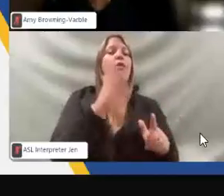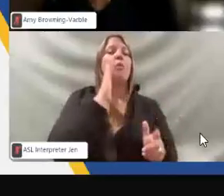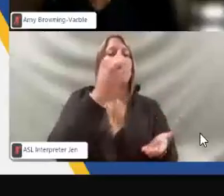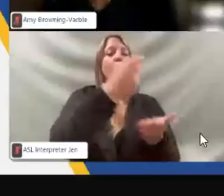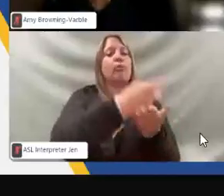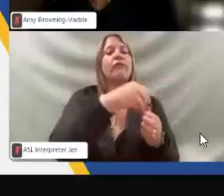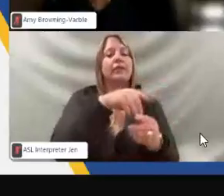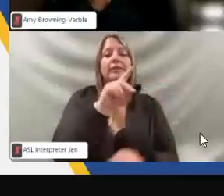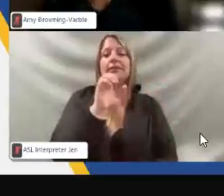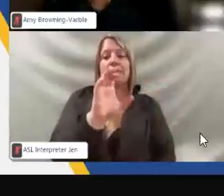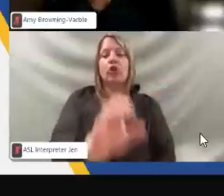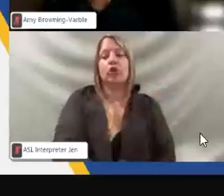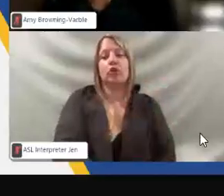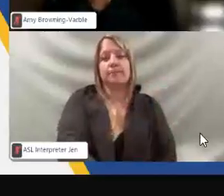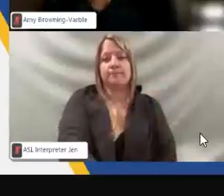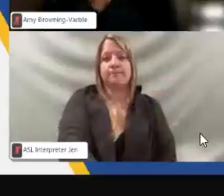in December.